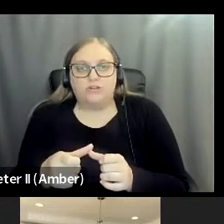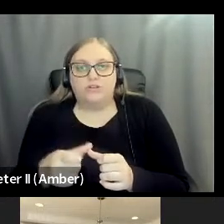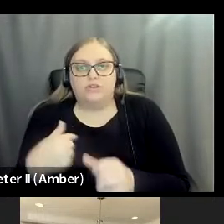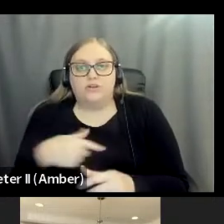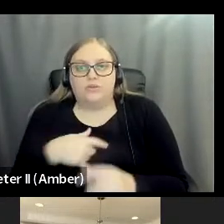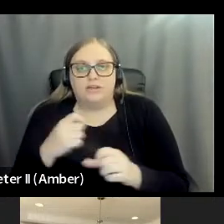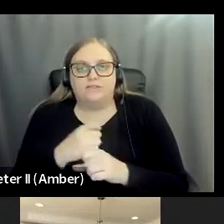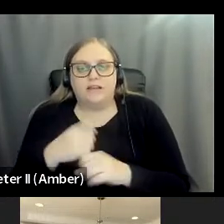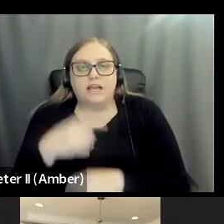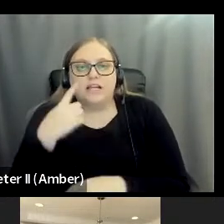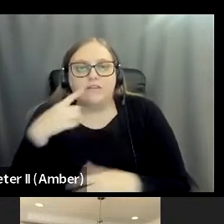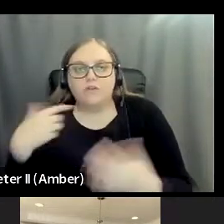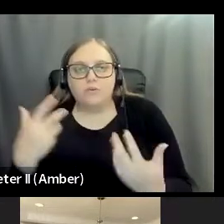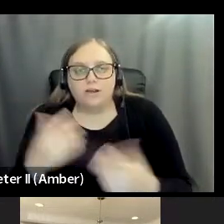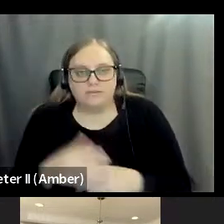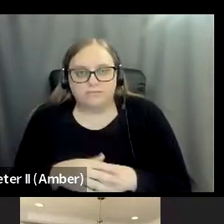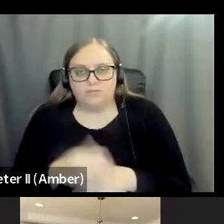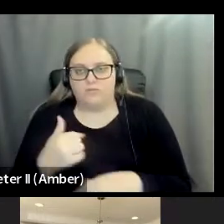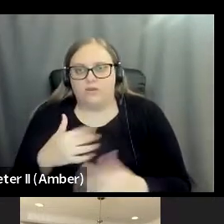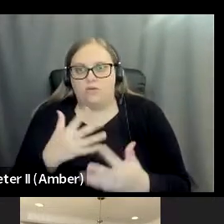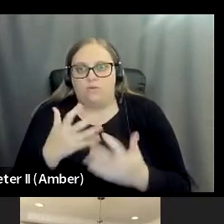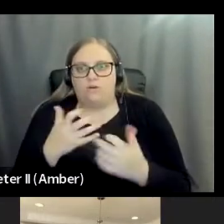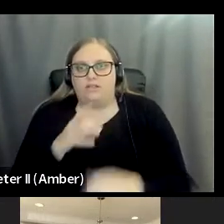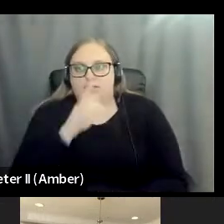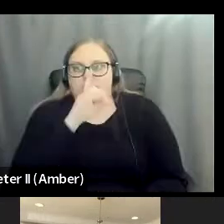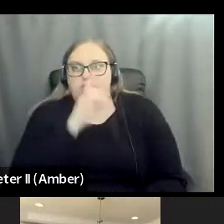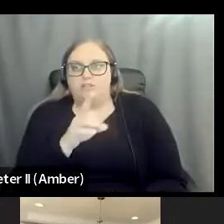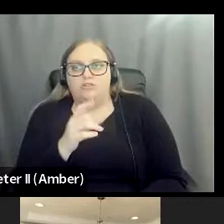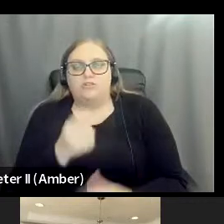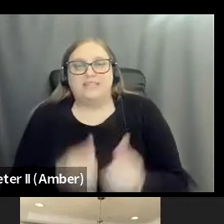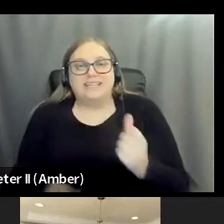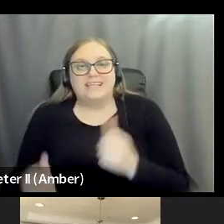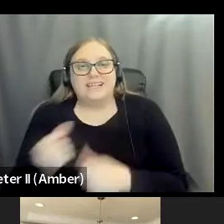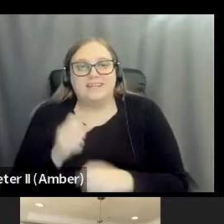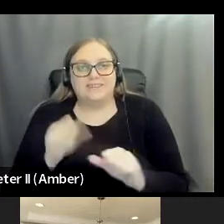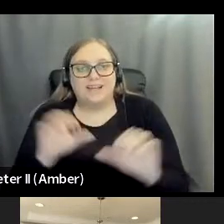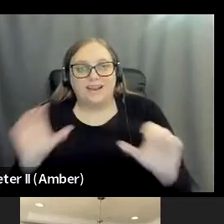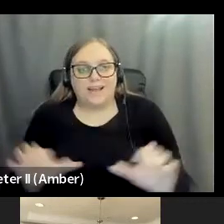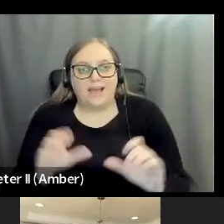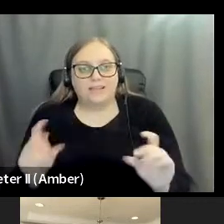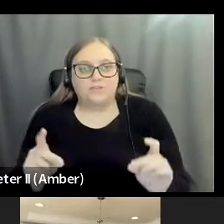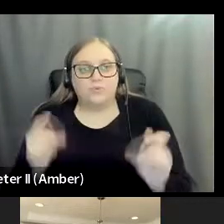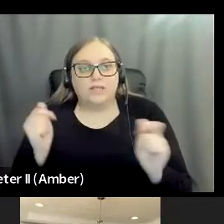fighting for here. We want to ensure that the executive can act quickly.